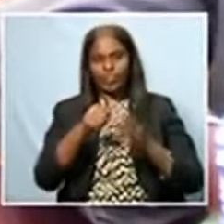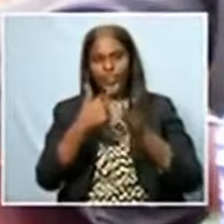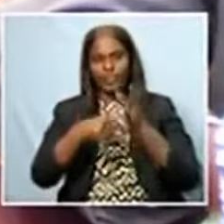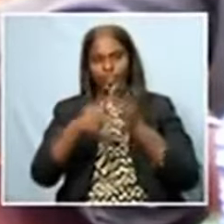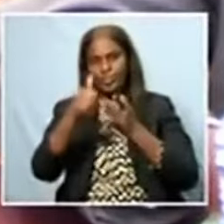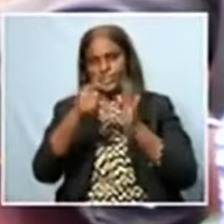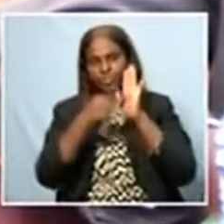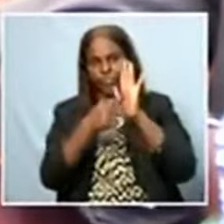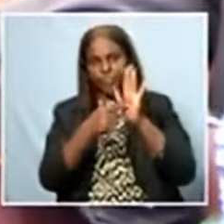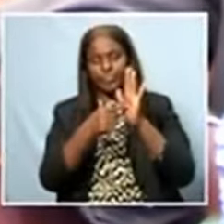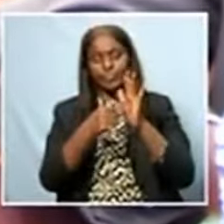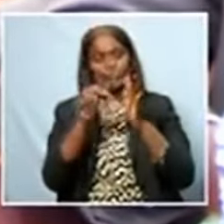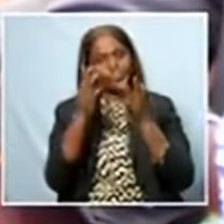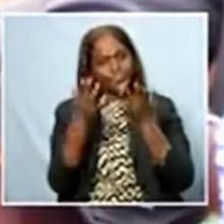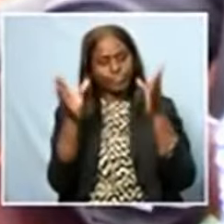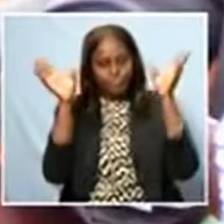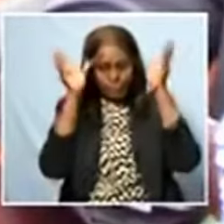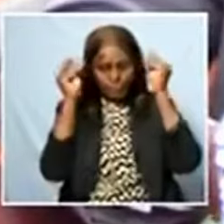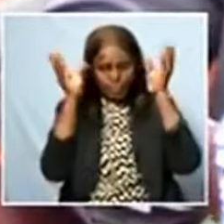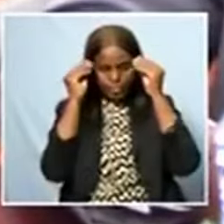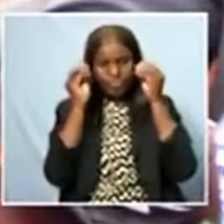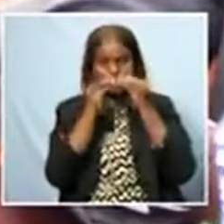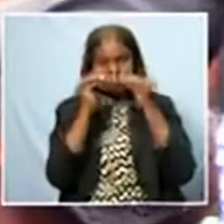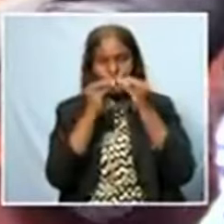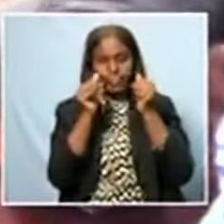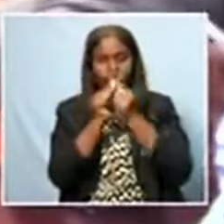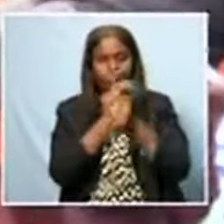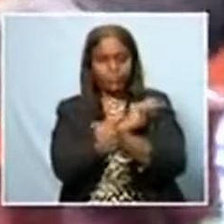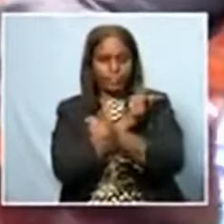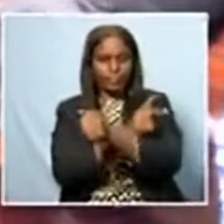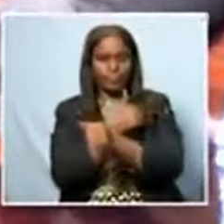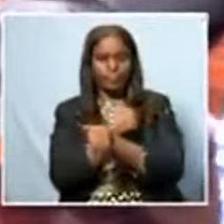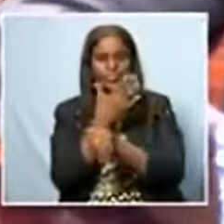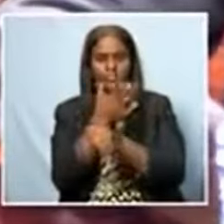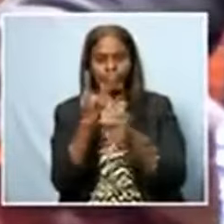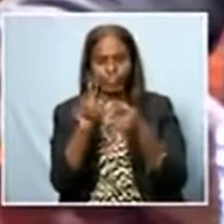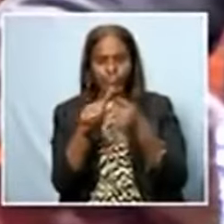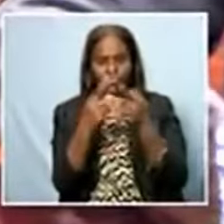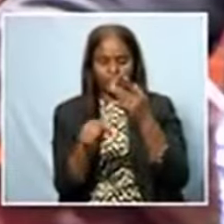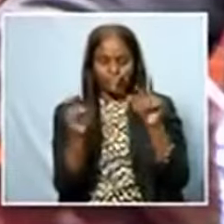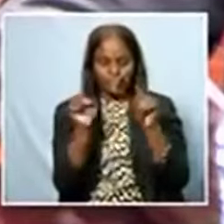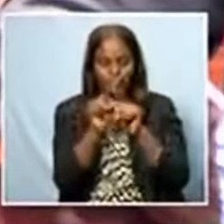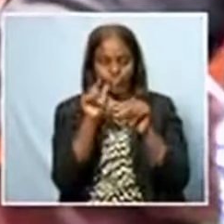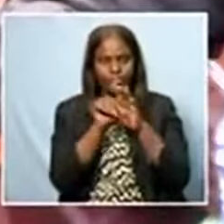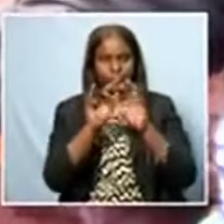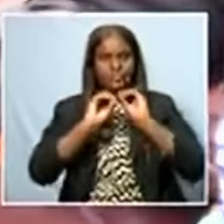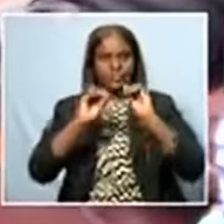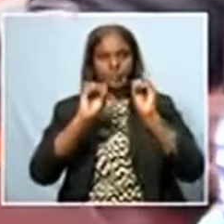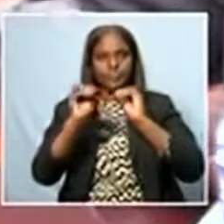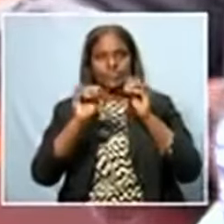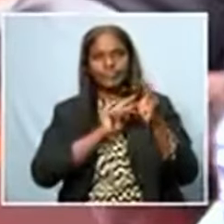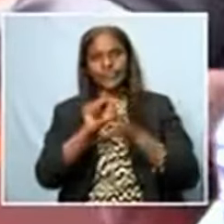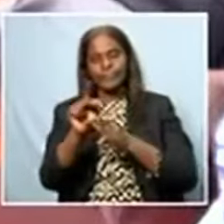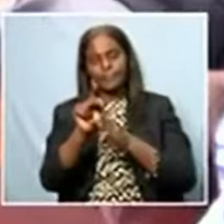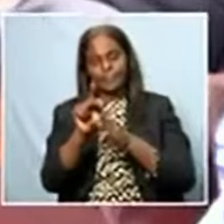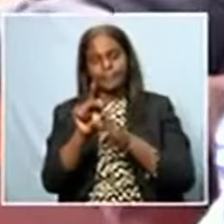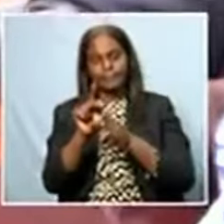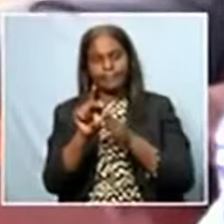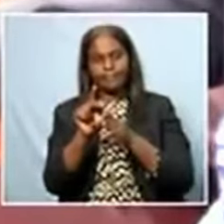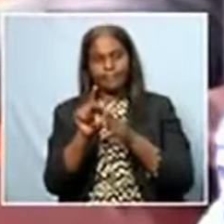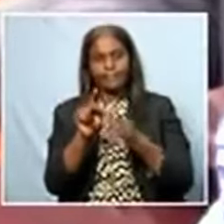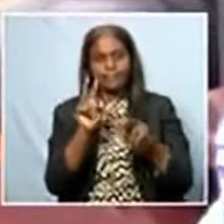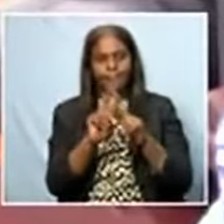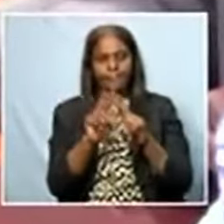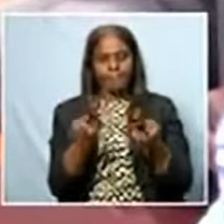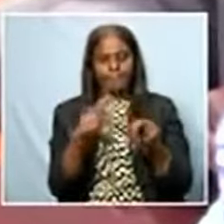demonstrate the requisite competencies and potentials to excel in the teaching profession. Chair,